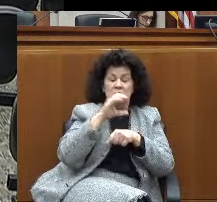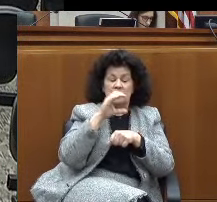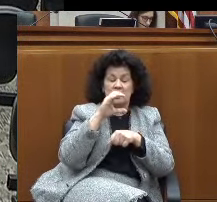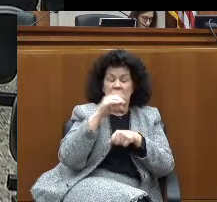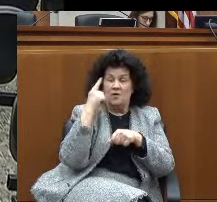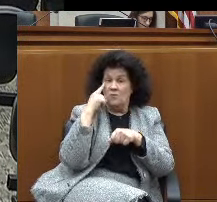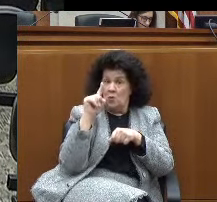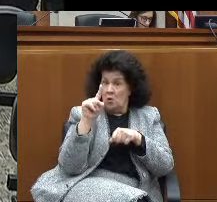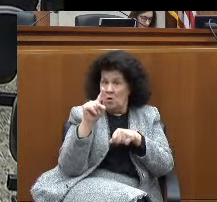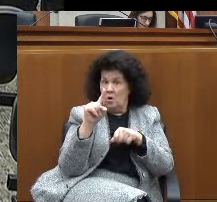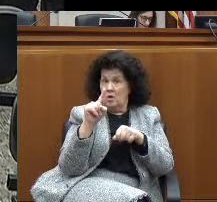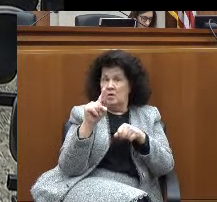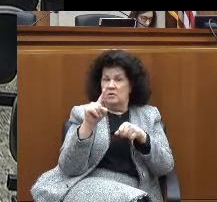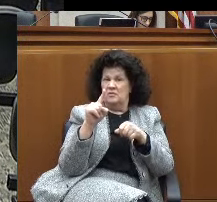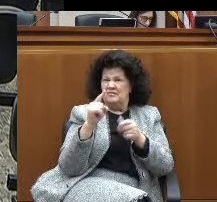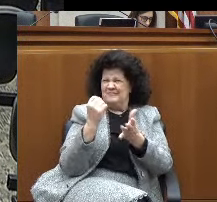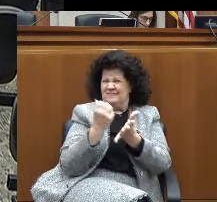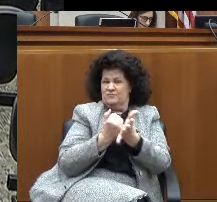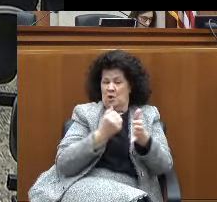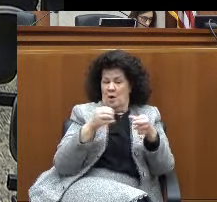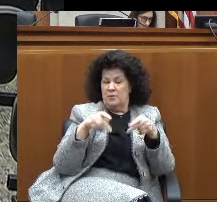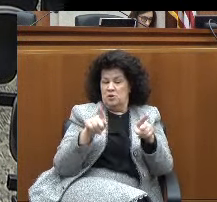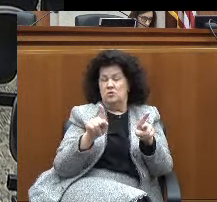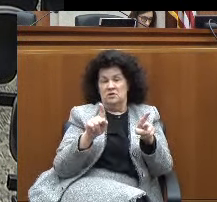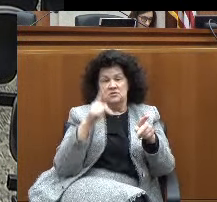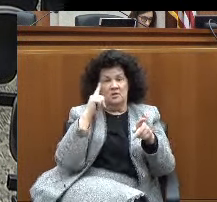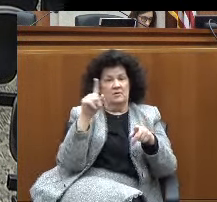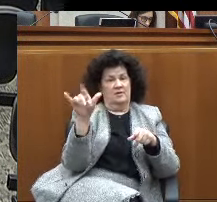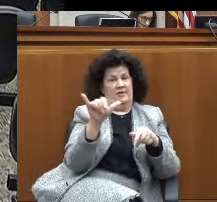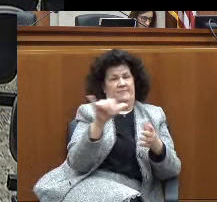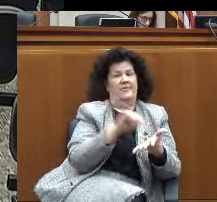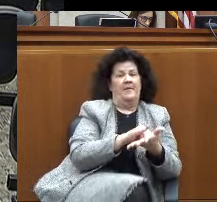that to make sure that we are supplying the workforce.